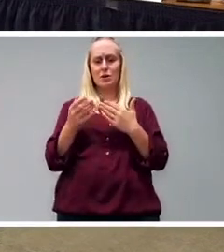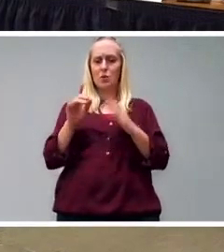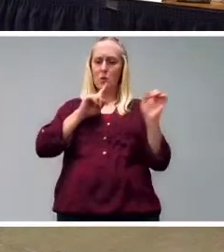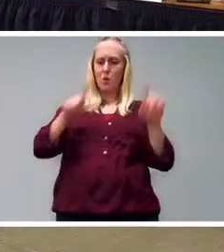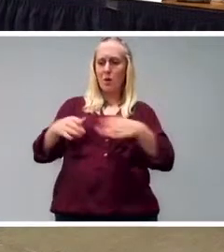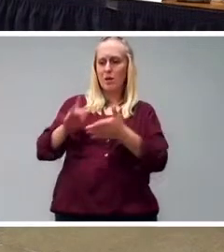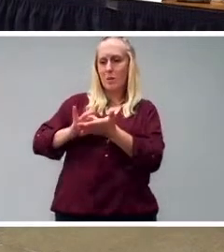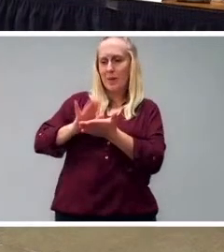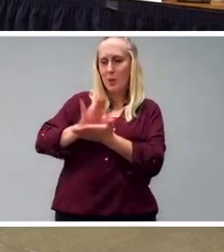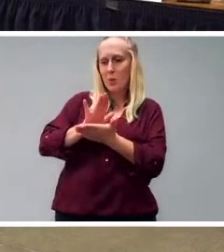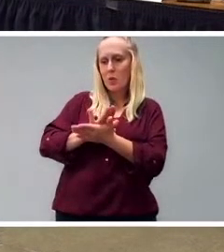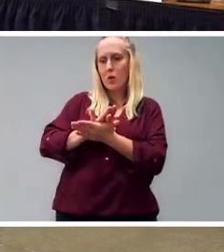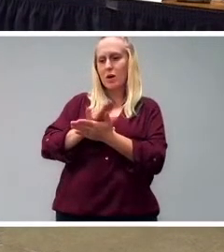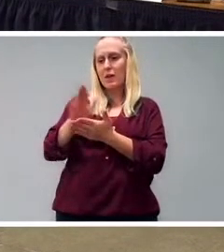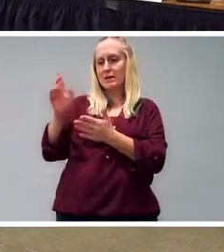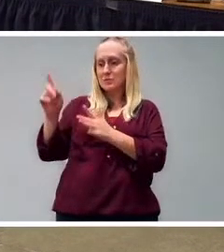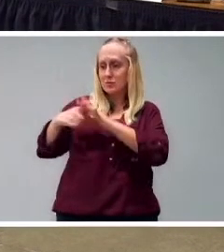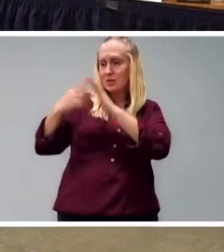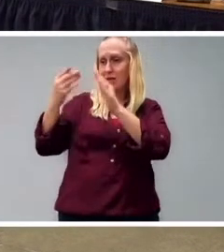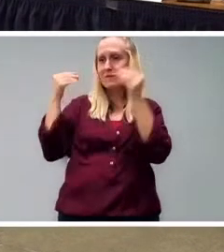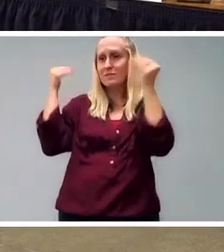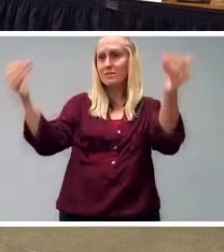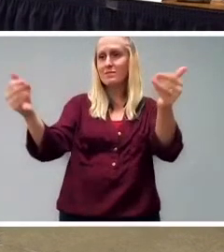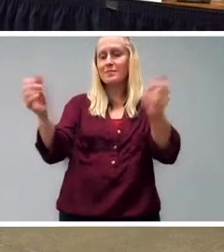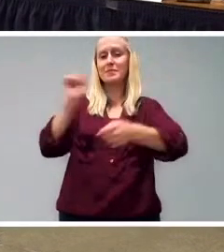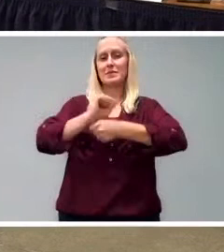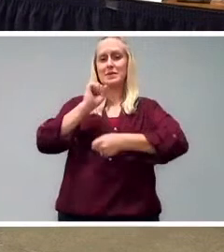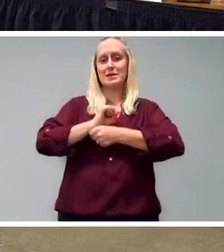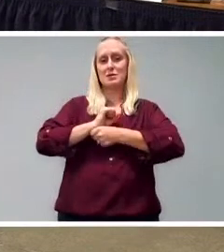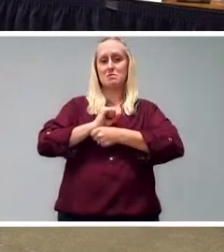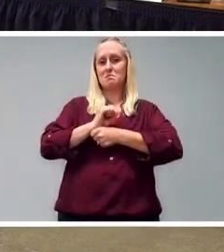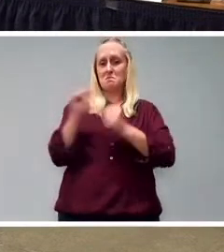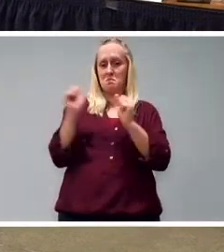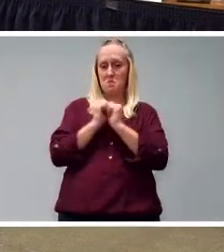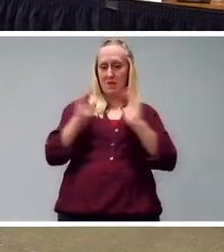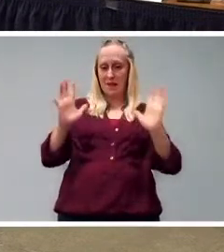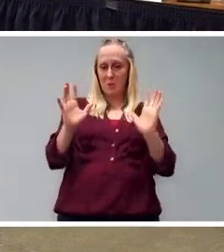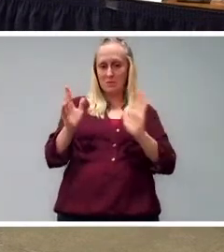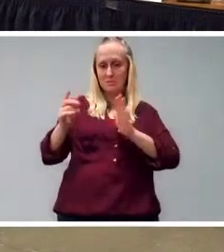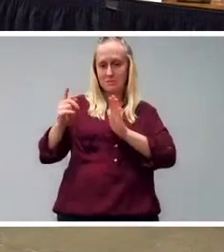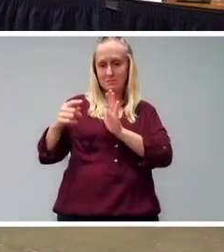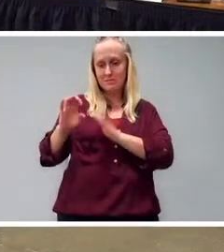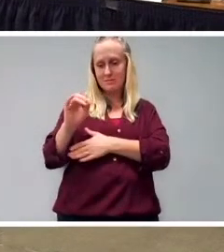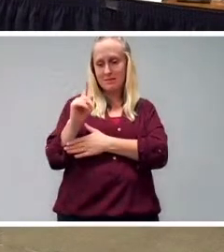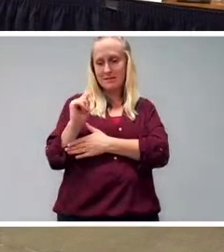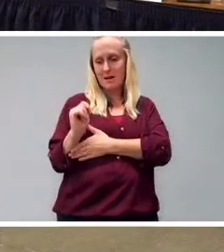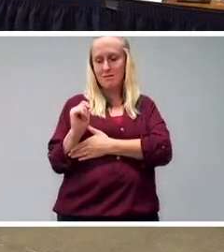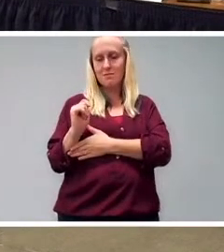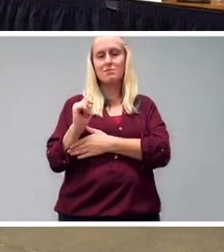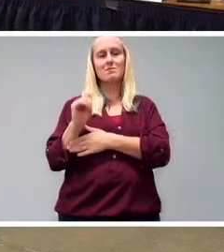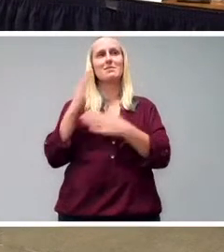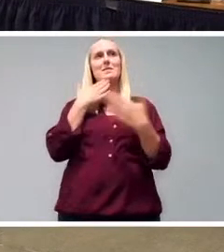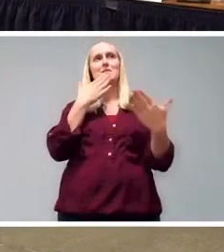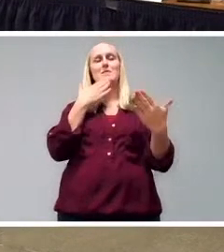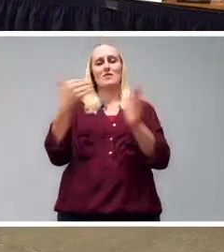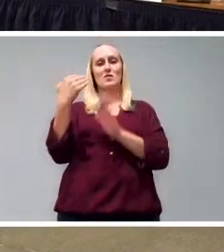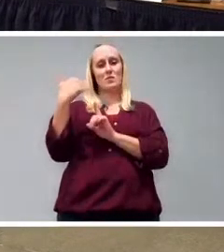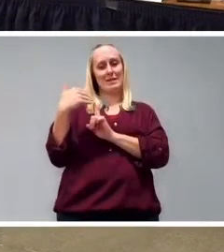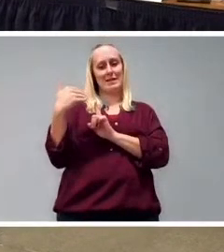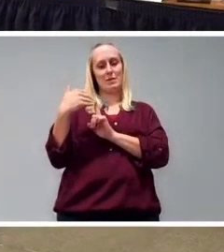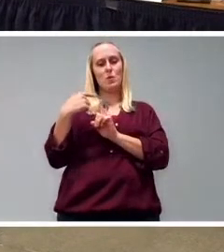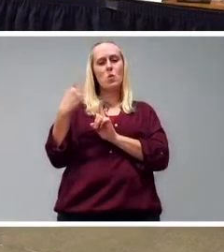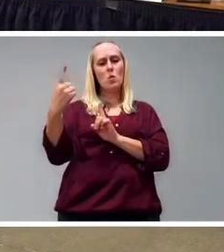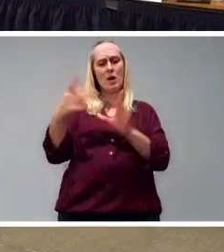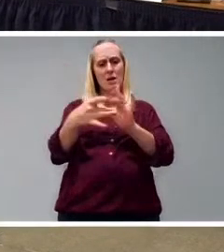else. And that's what it reminded me. So thank you for doing this. I think there's one thing you didn't mention,